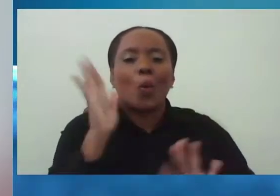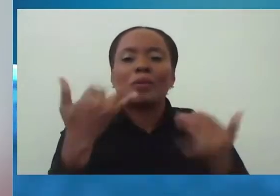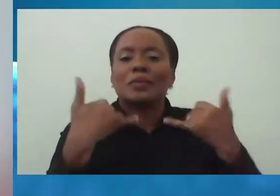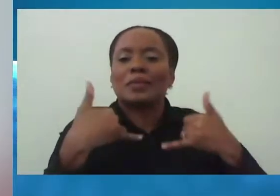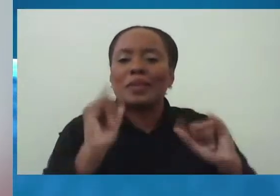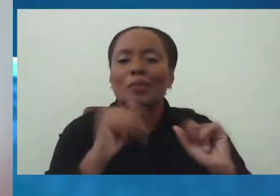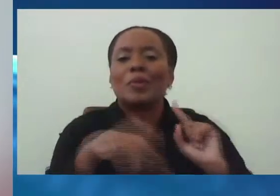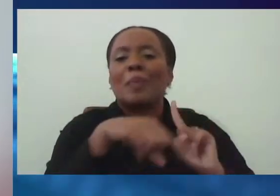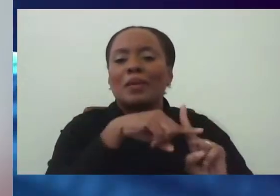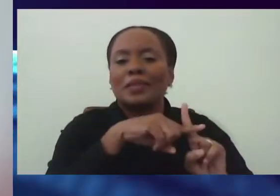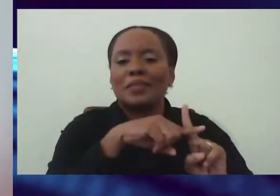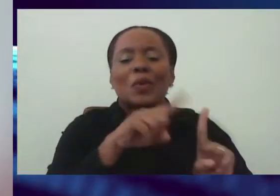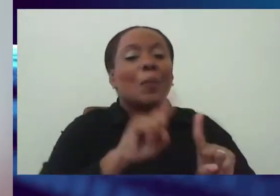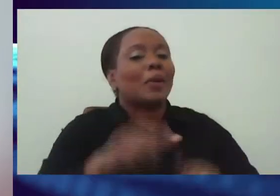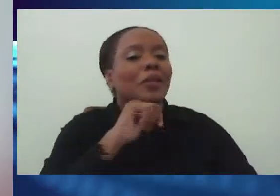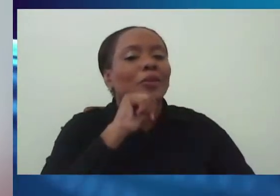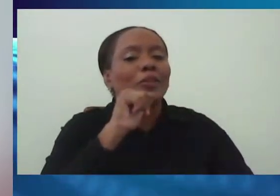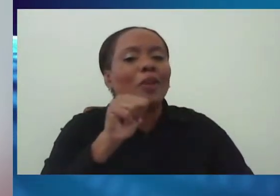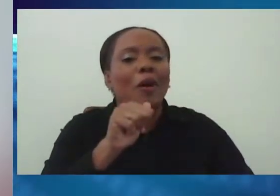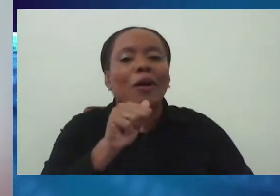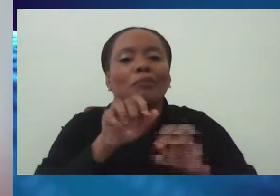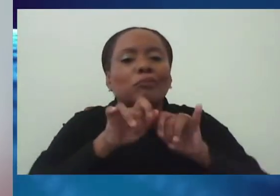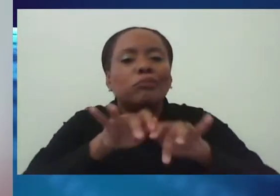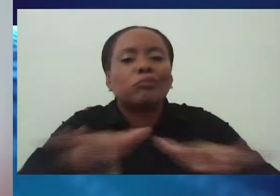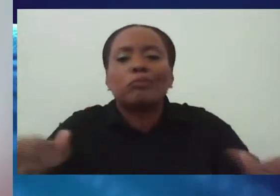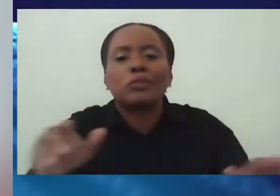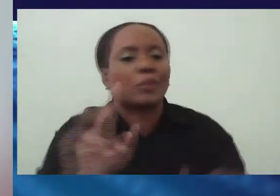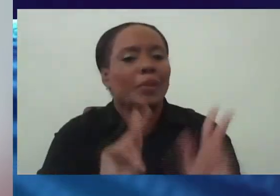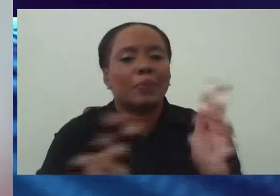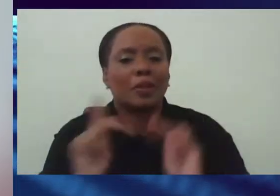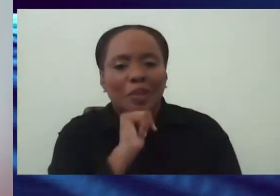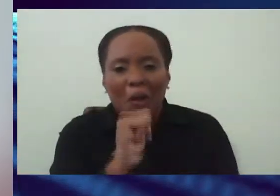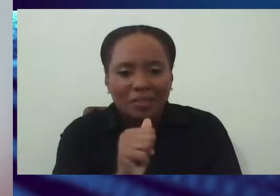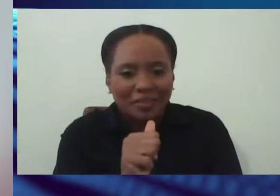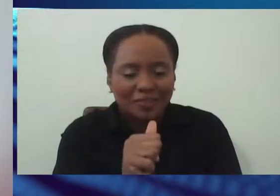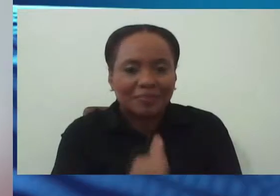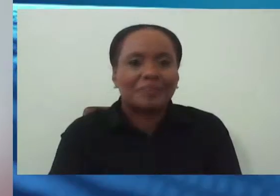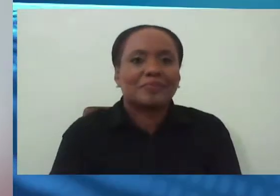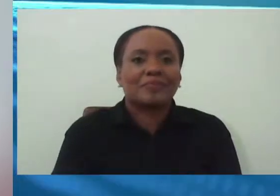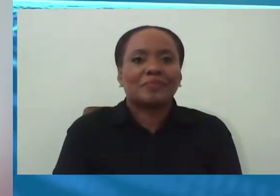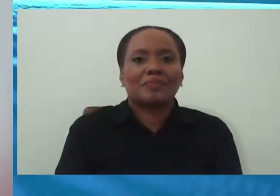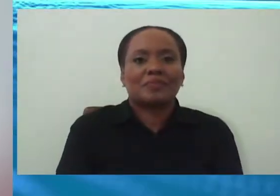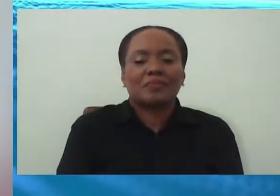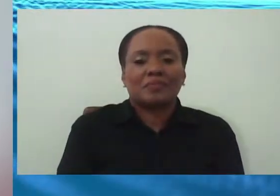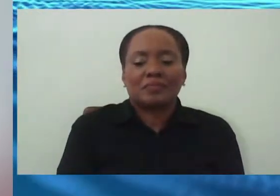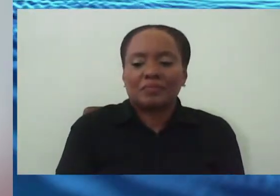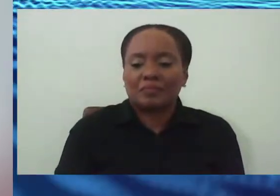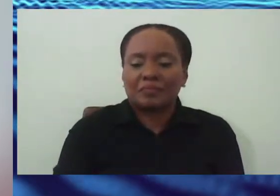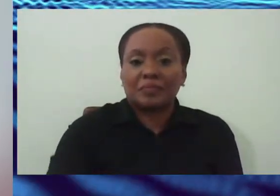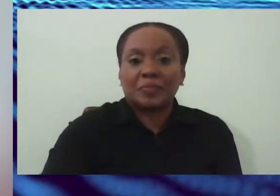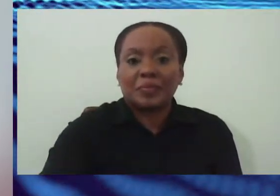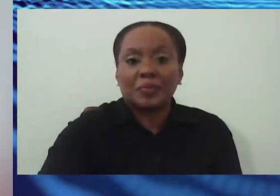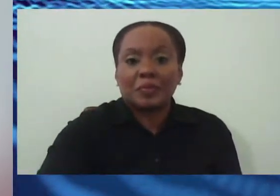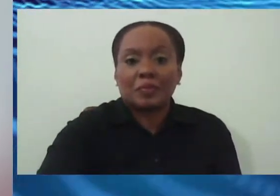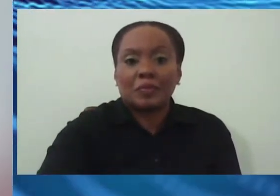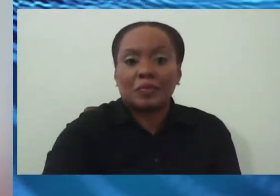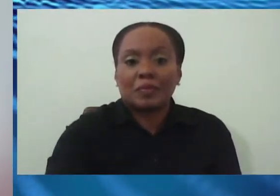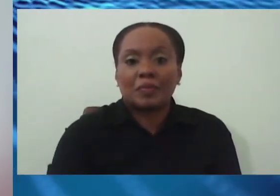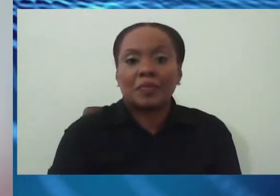the situation is, once a person no longer is having